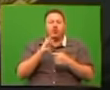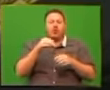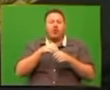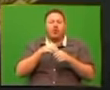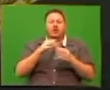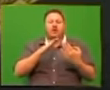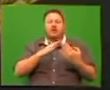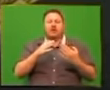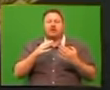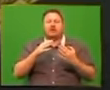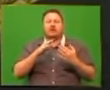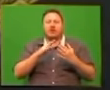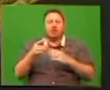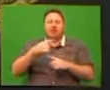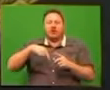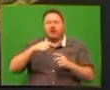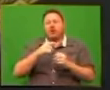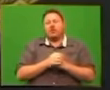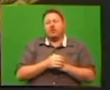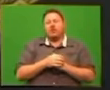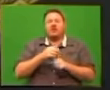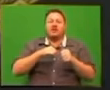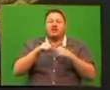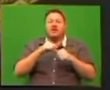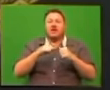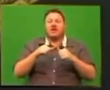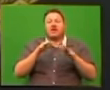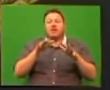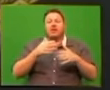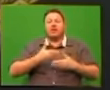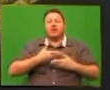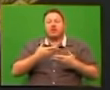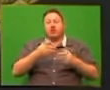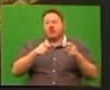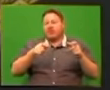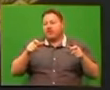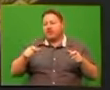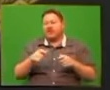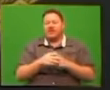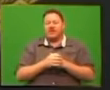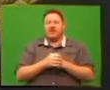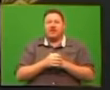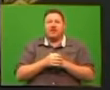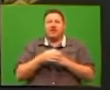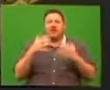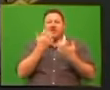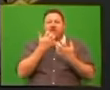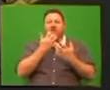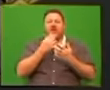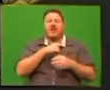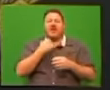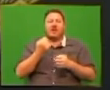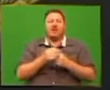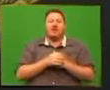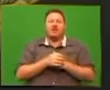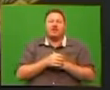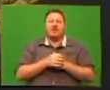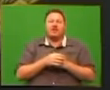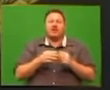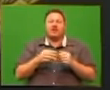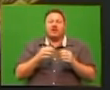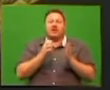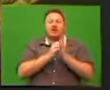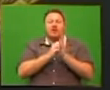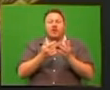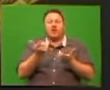society. We are a society where public servants live in fear of getting killed, such as Advocate